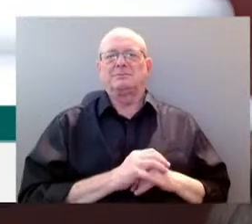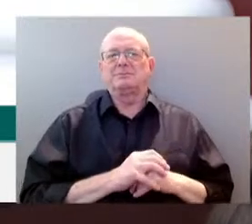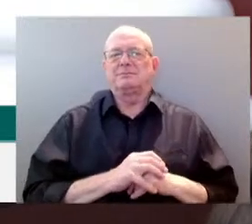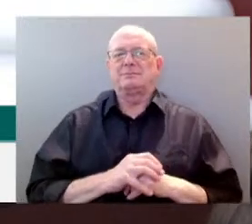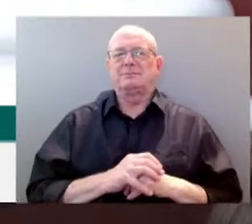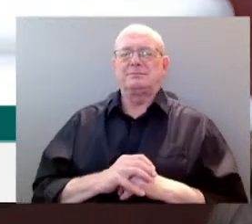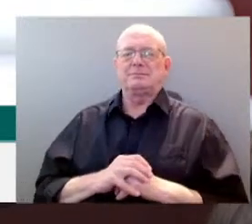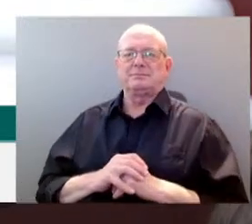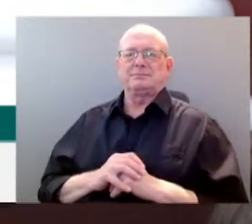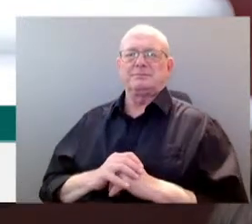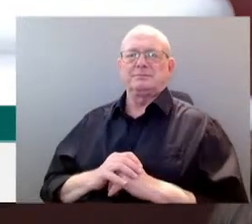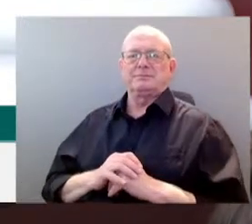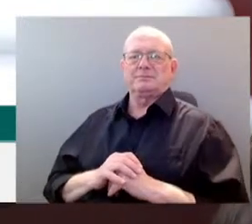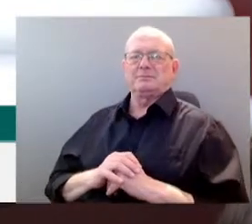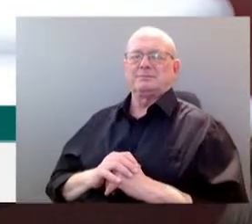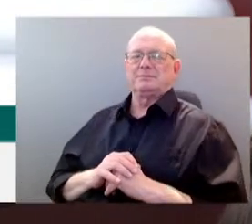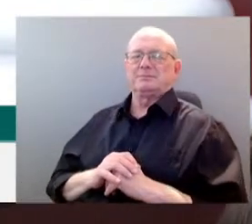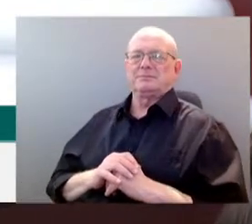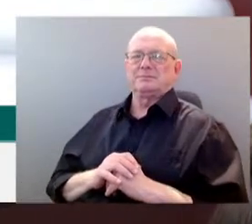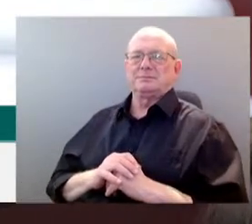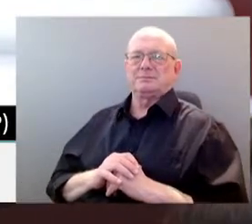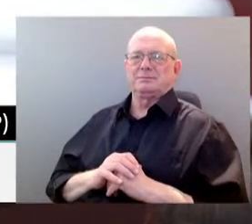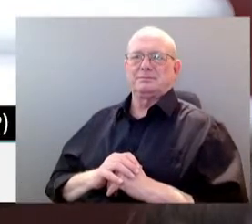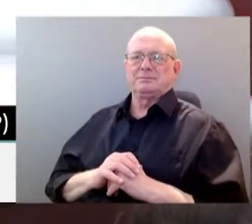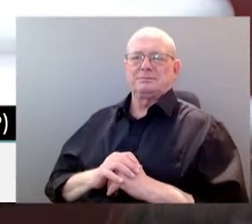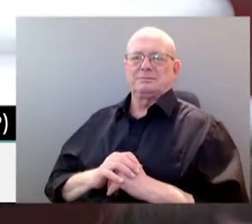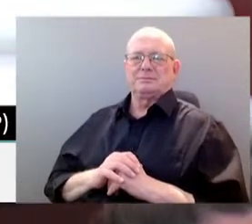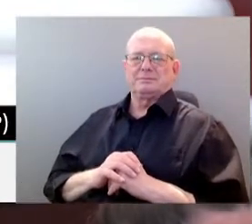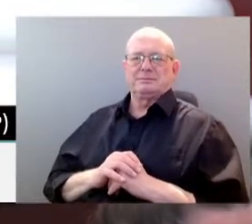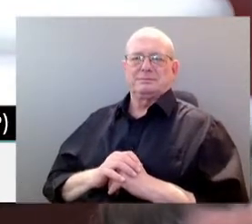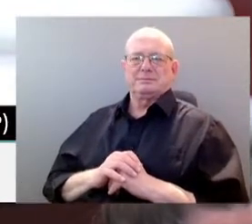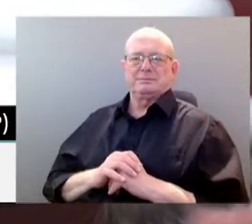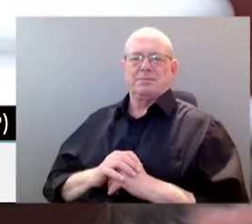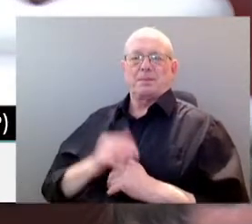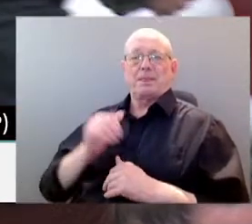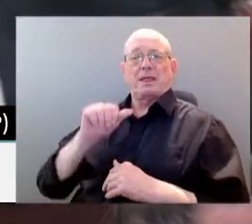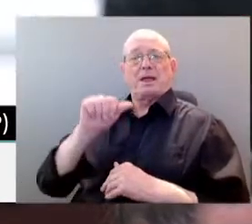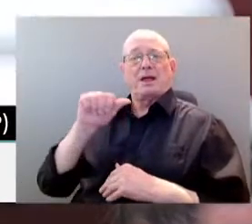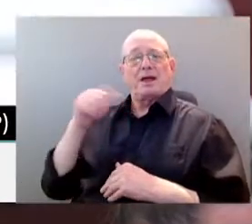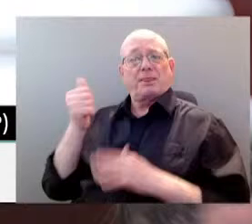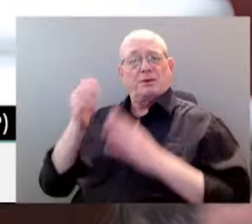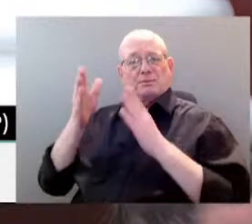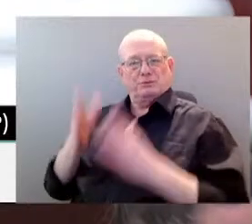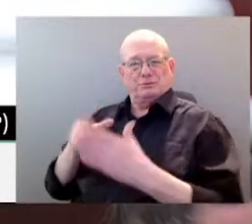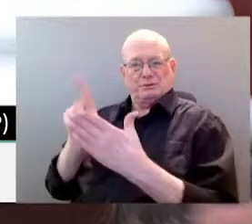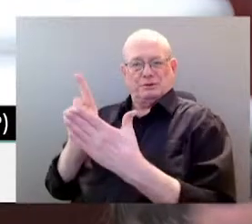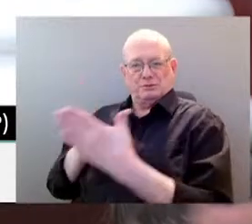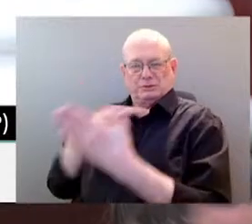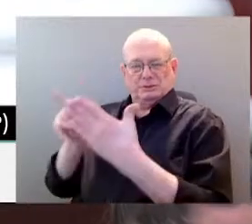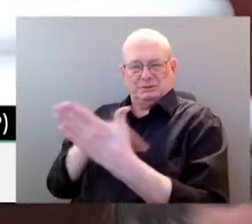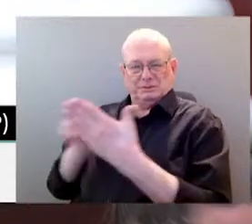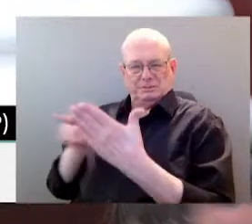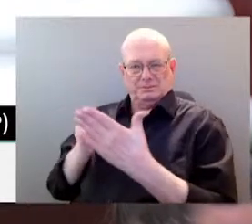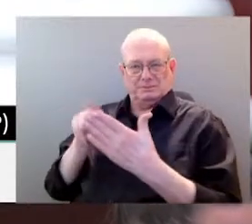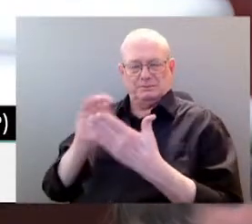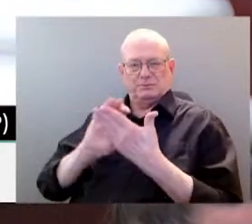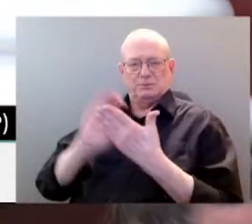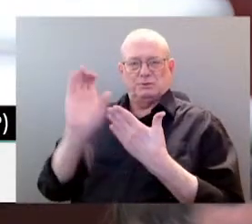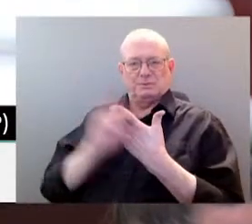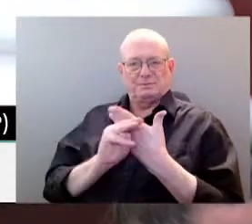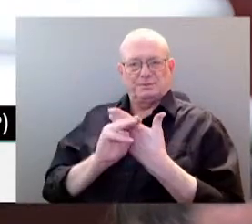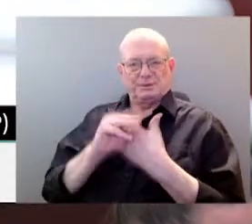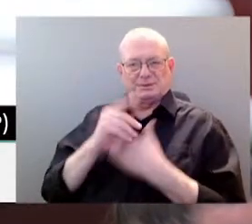bedington given that another critic of the new curriculum describes it as quote a really interesting